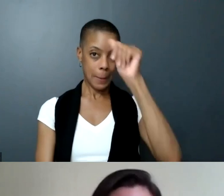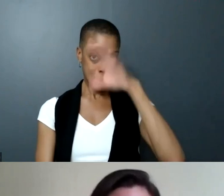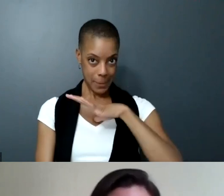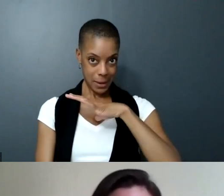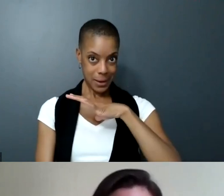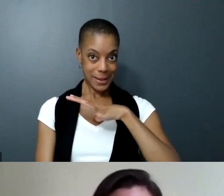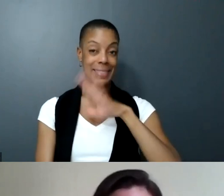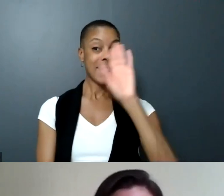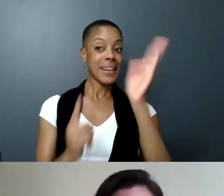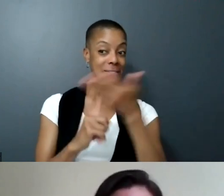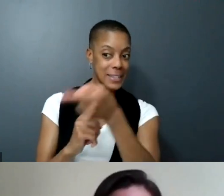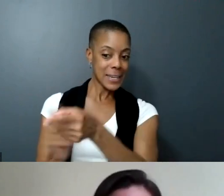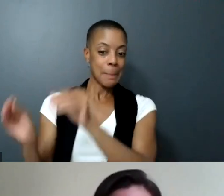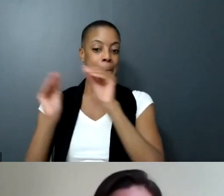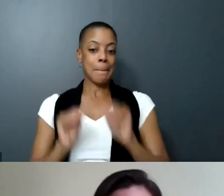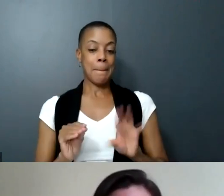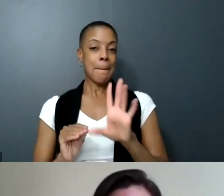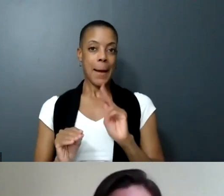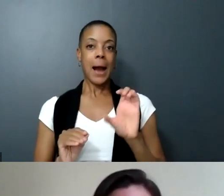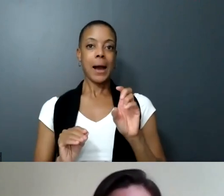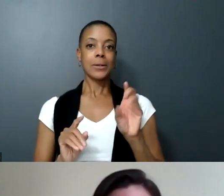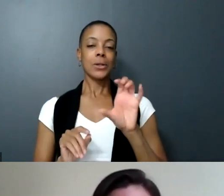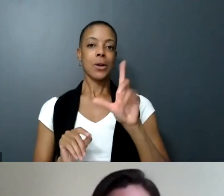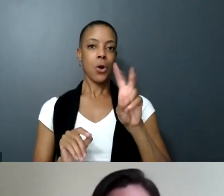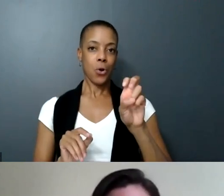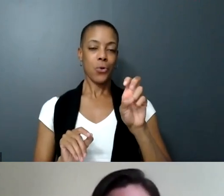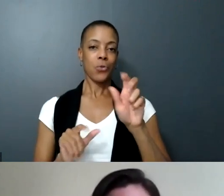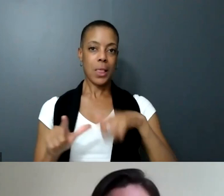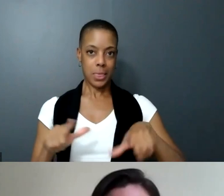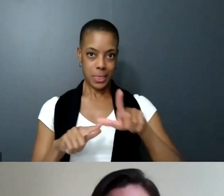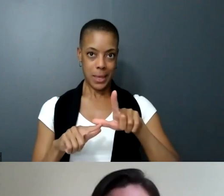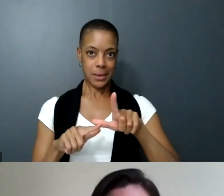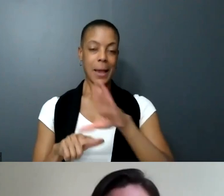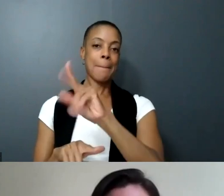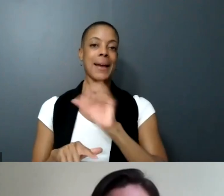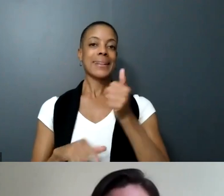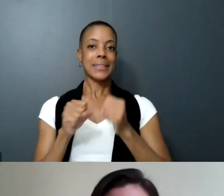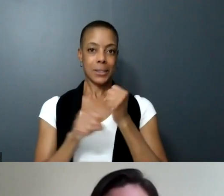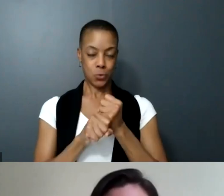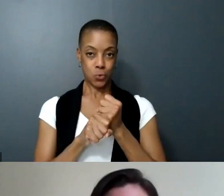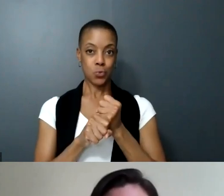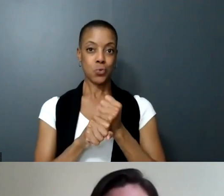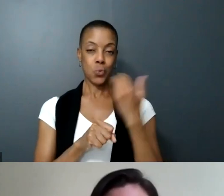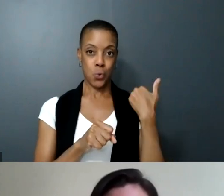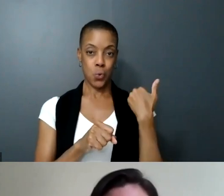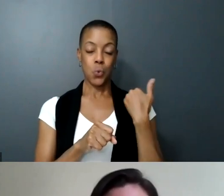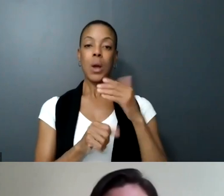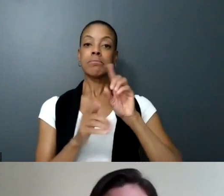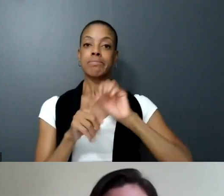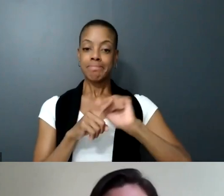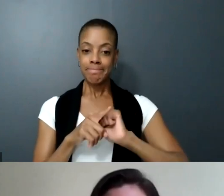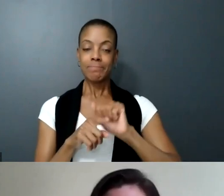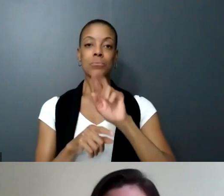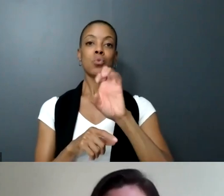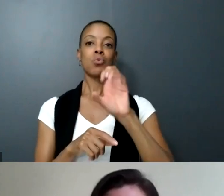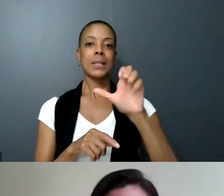side of Curve Lake. She returned to Curve Lake 10 years ago and practiced real estate law in Peterborough and is raising two